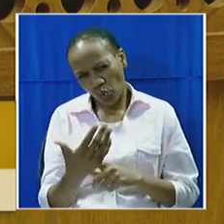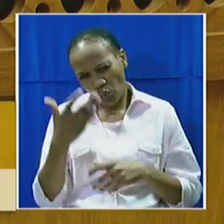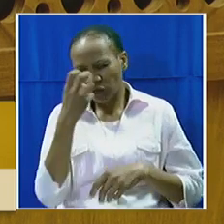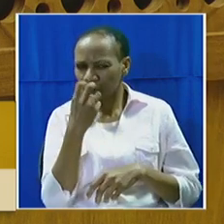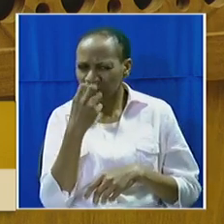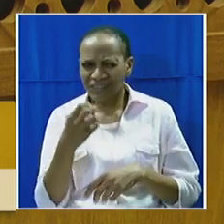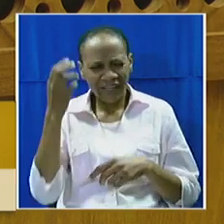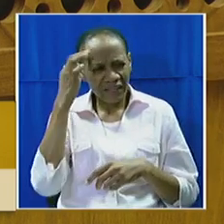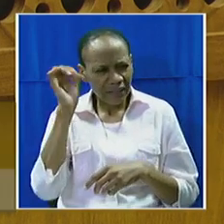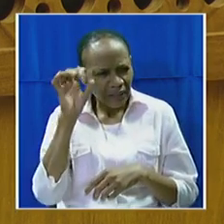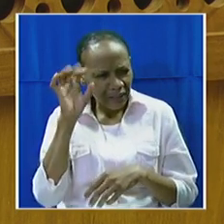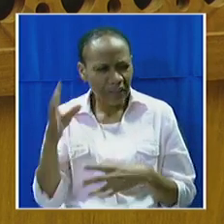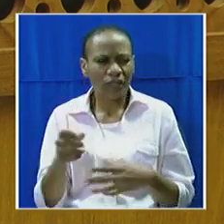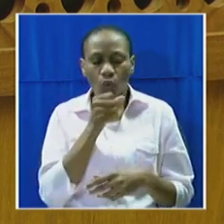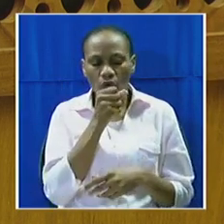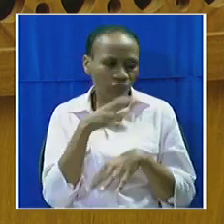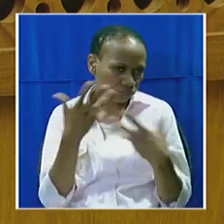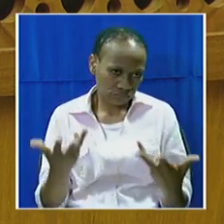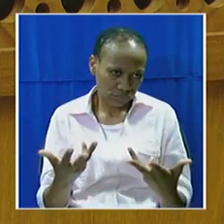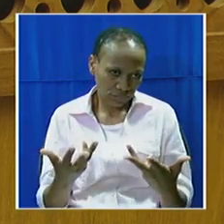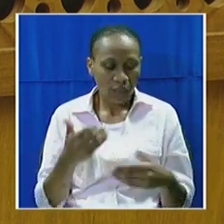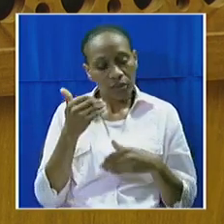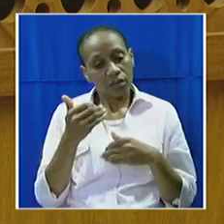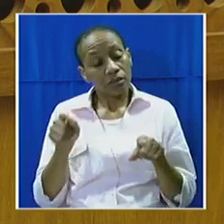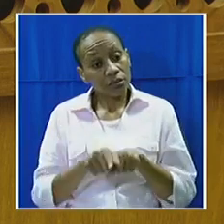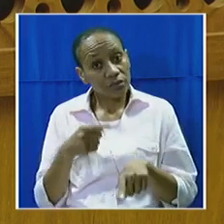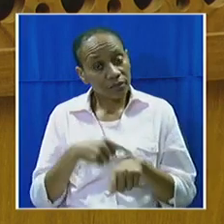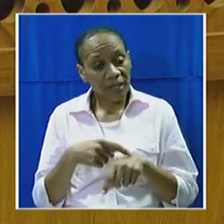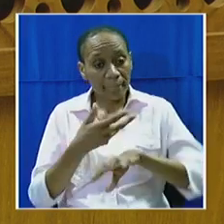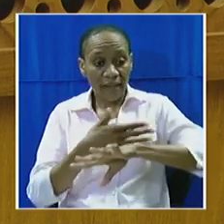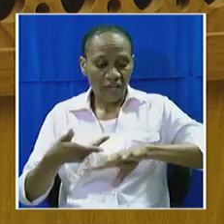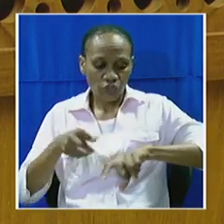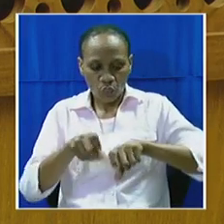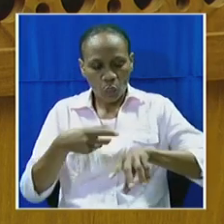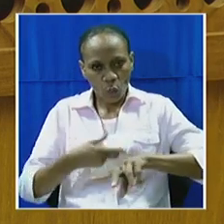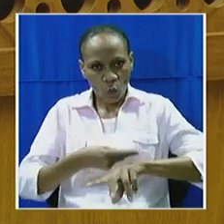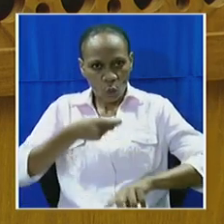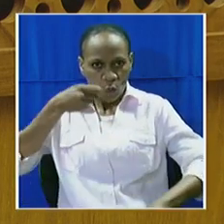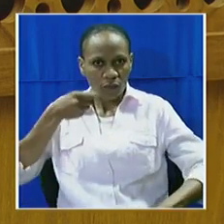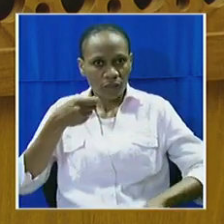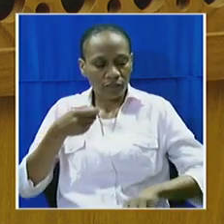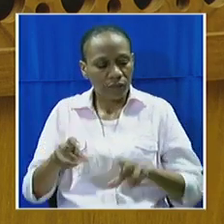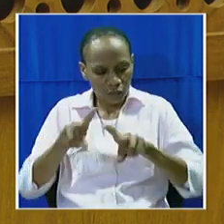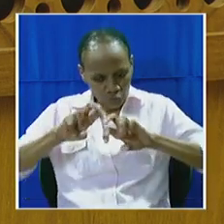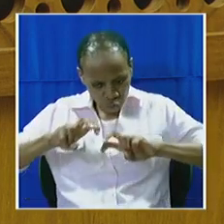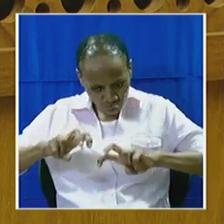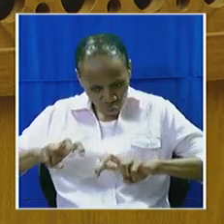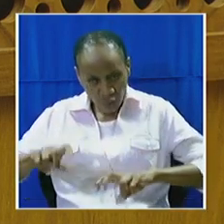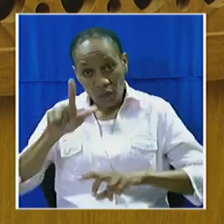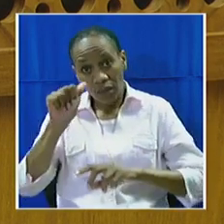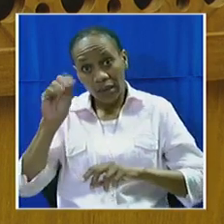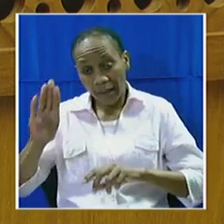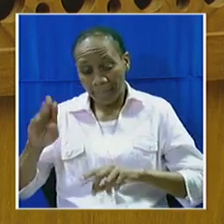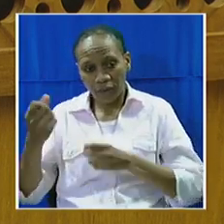sore throat, not much of a cough. And in the process, they took the specimen, and then they got the laboratory